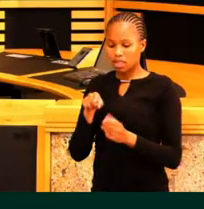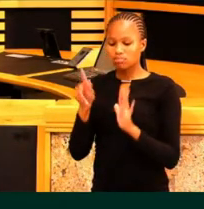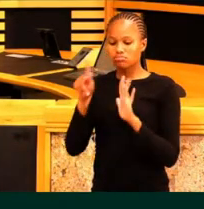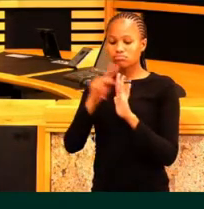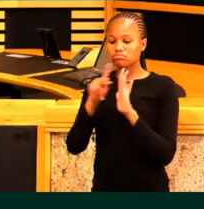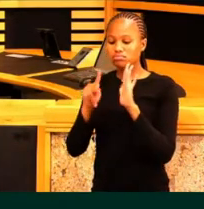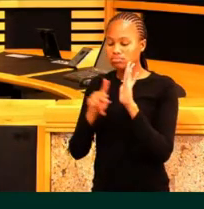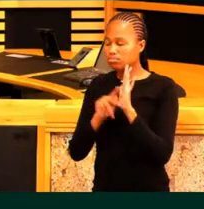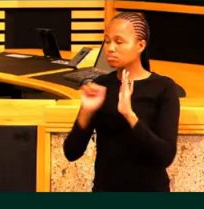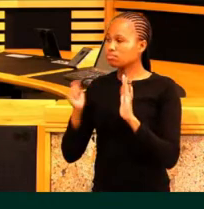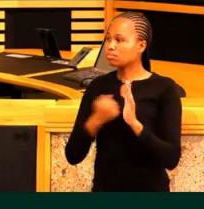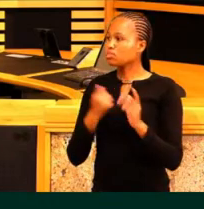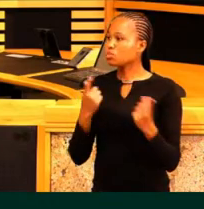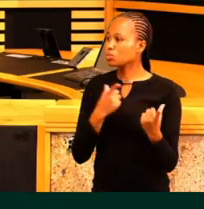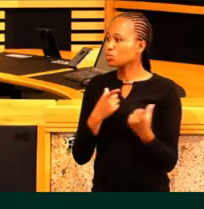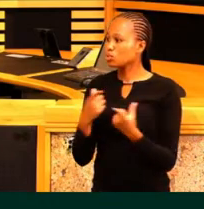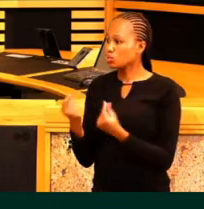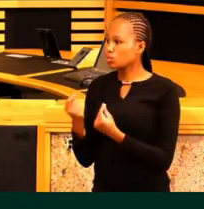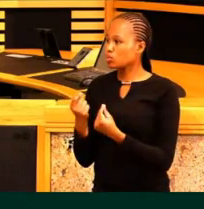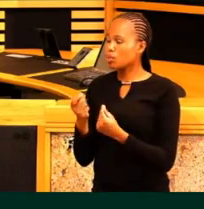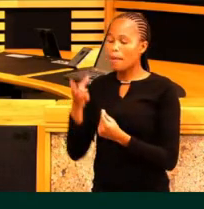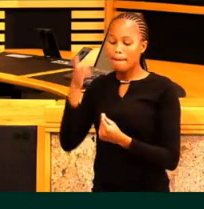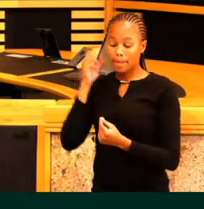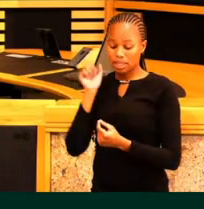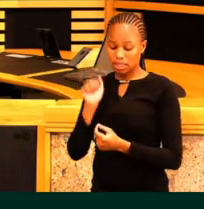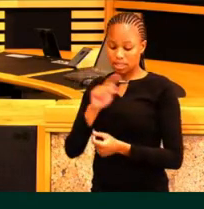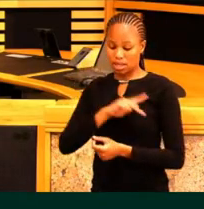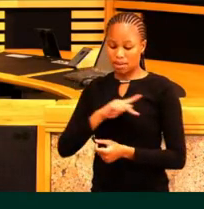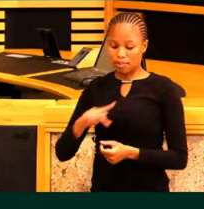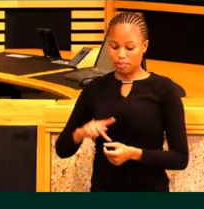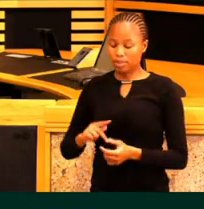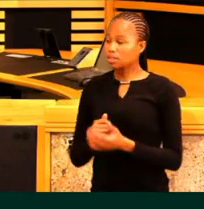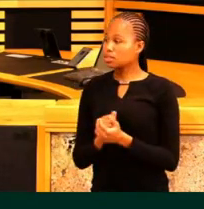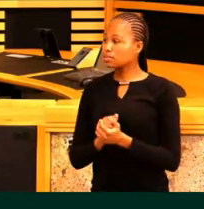is articulating as you have been listening to the president